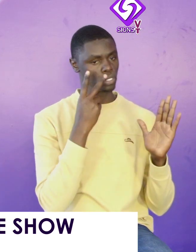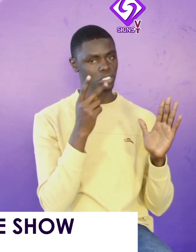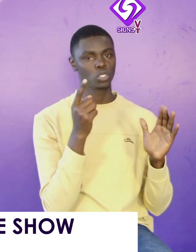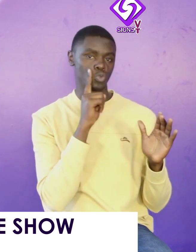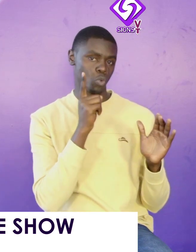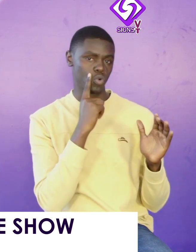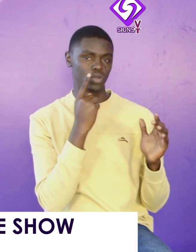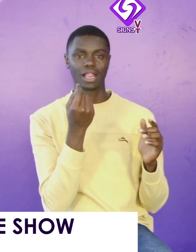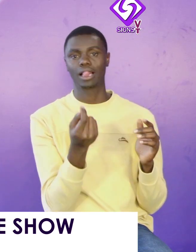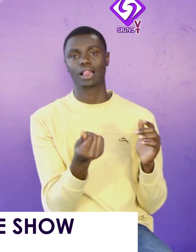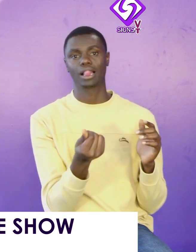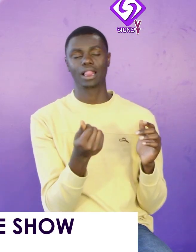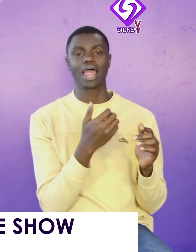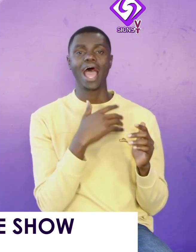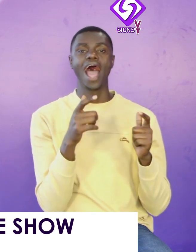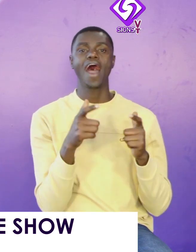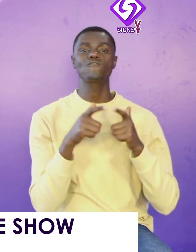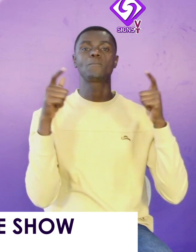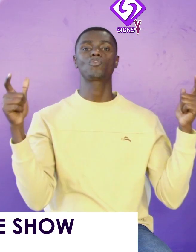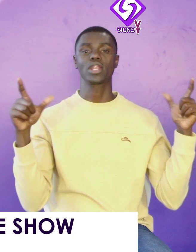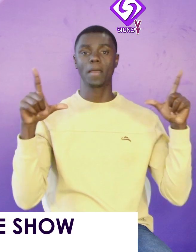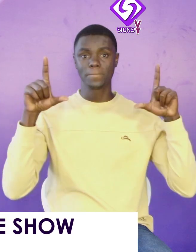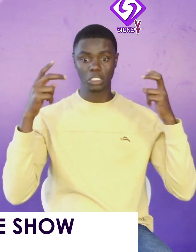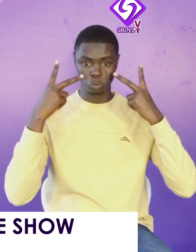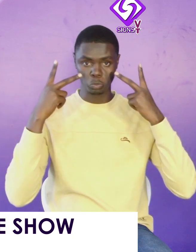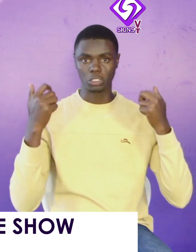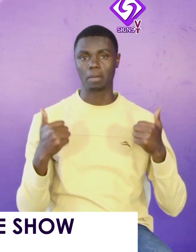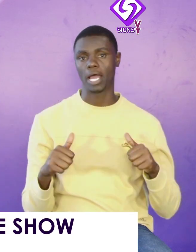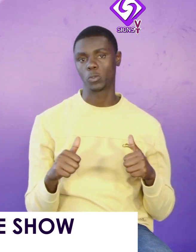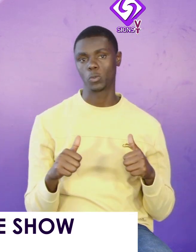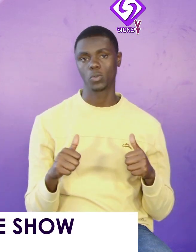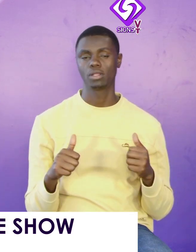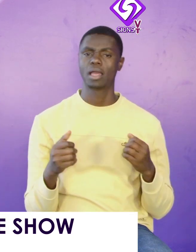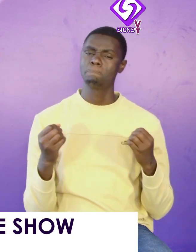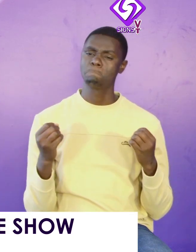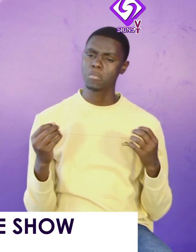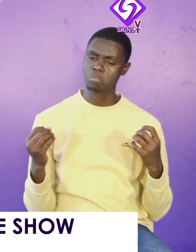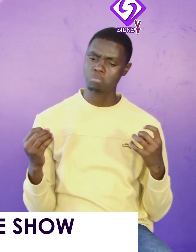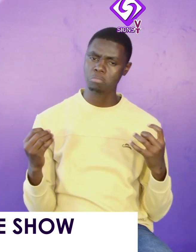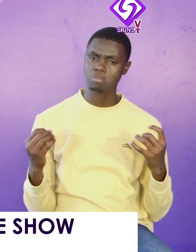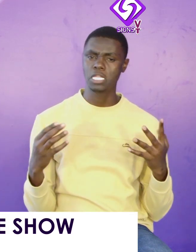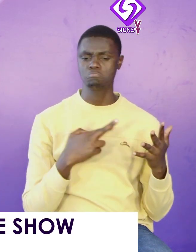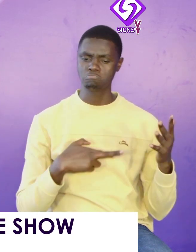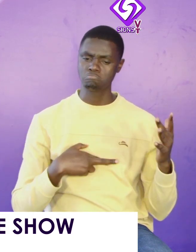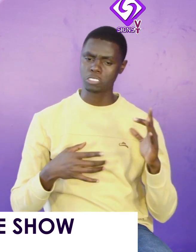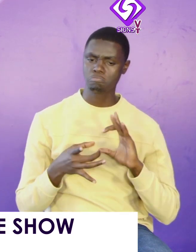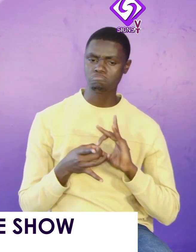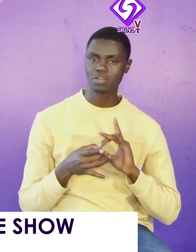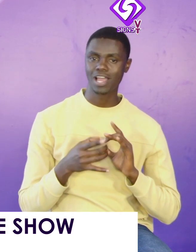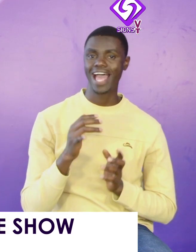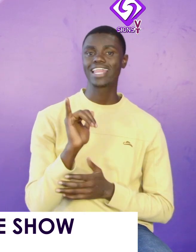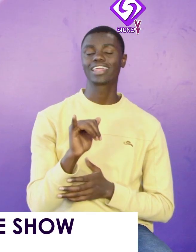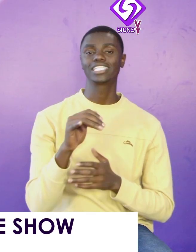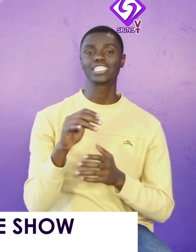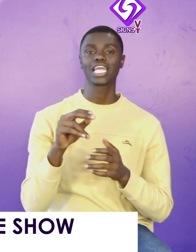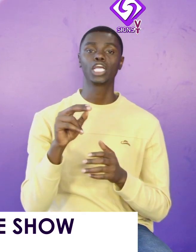small. There is a broader picture that you're not seeing. For many who are religious would say that is the supernatural broader